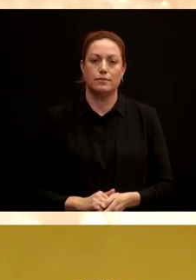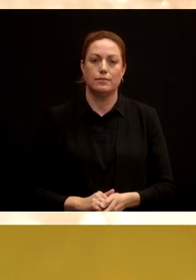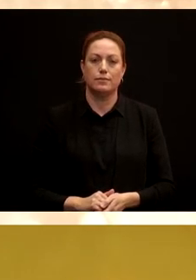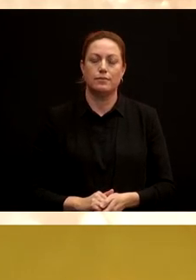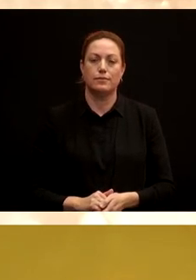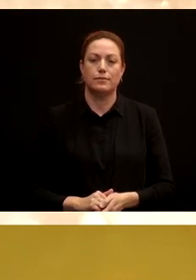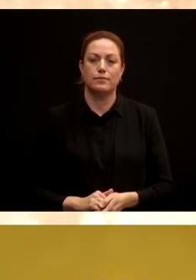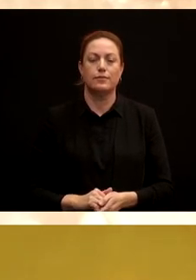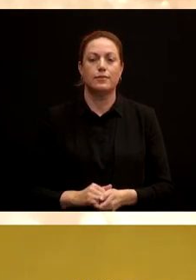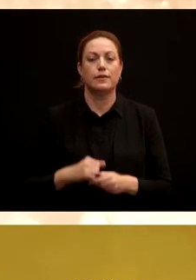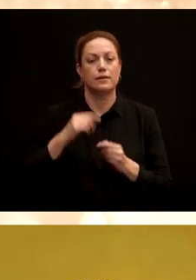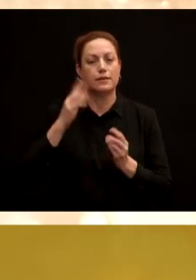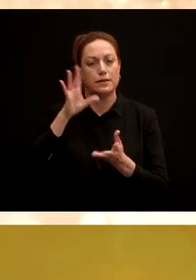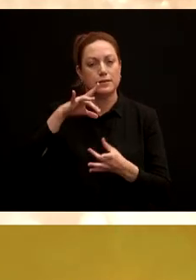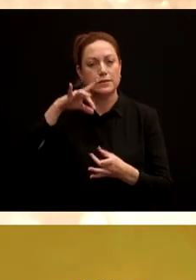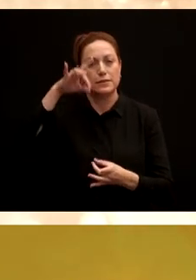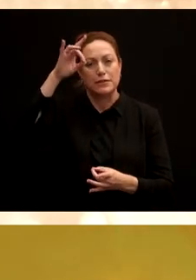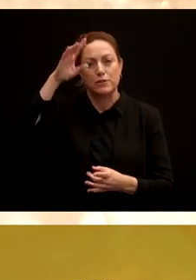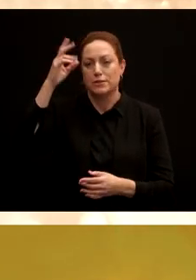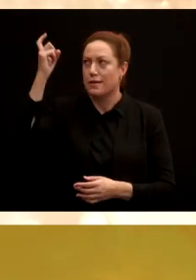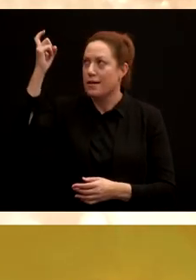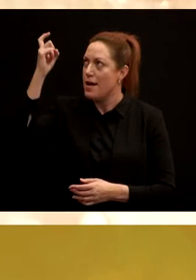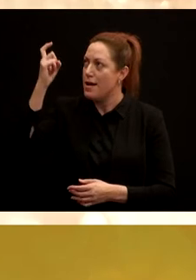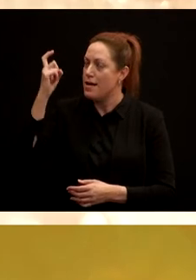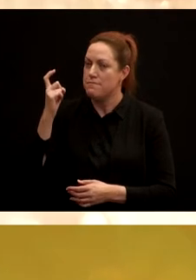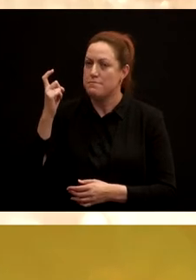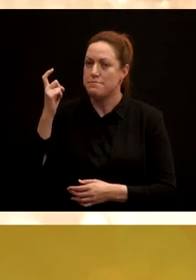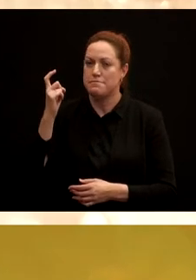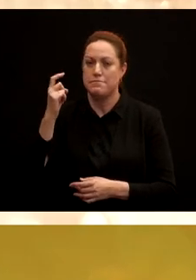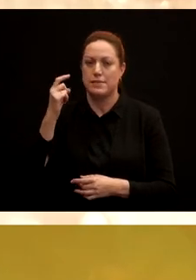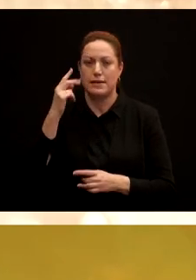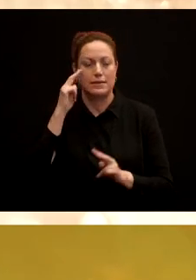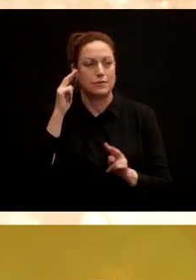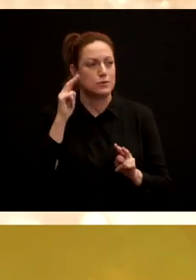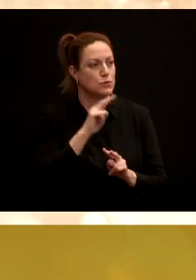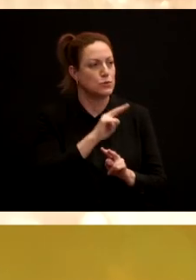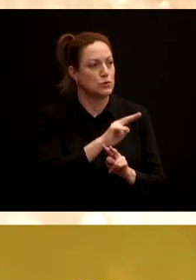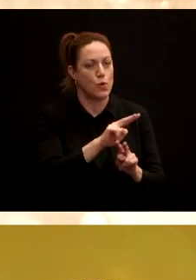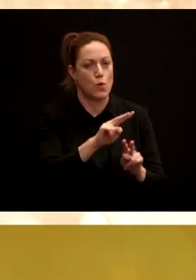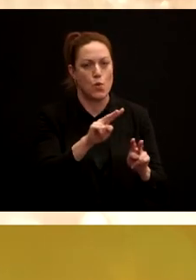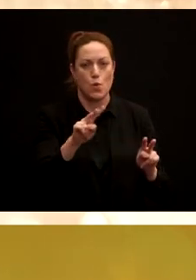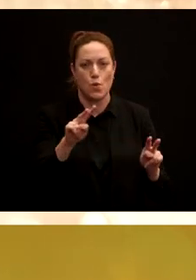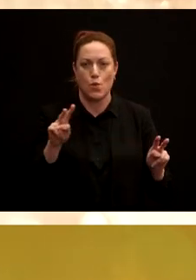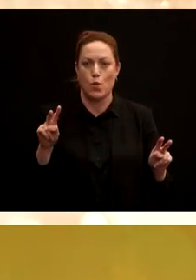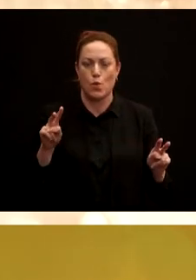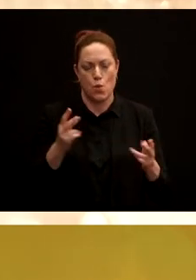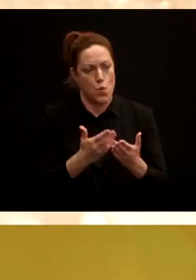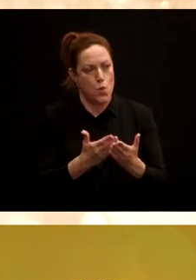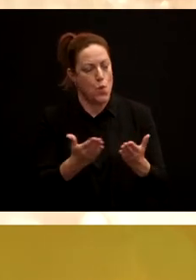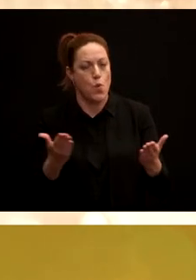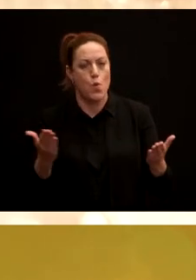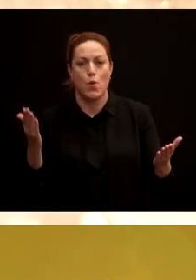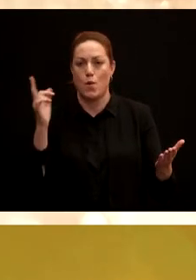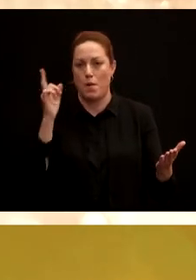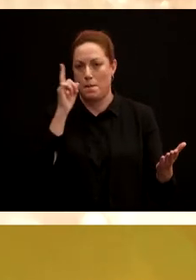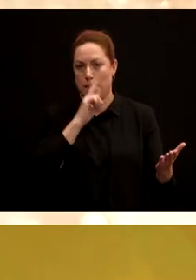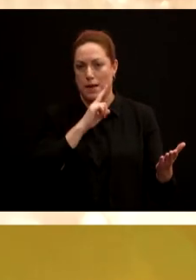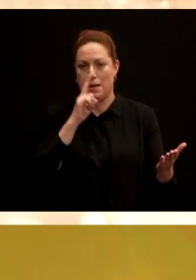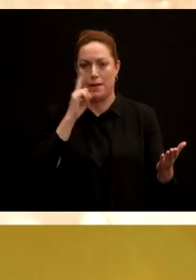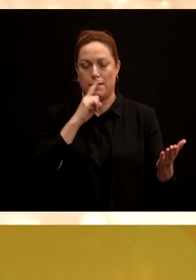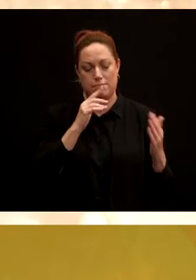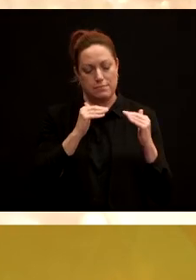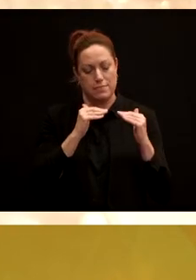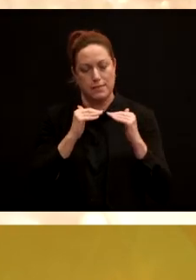The Spirit came and saw all people as